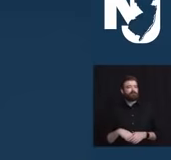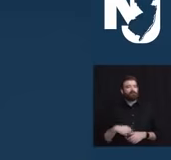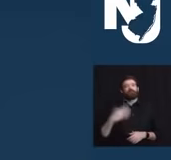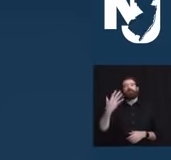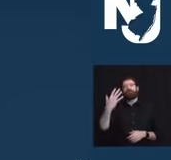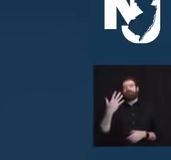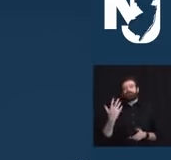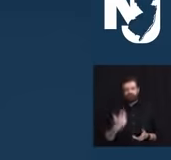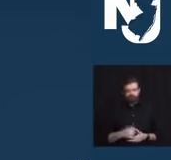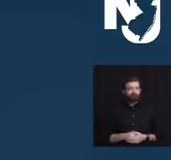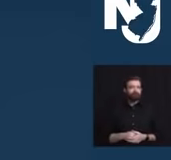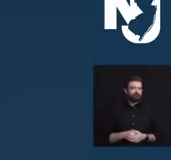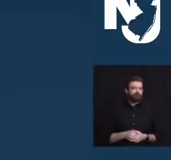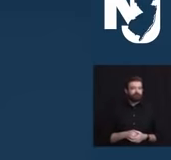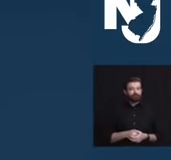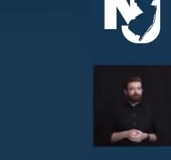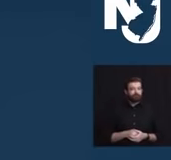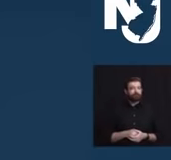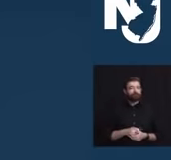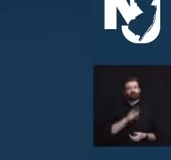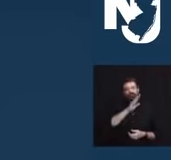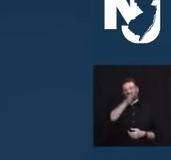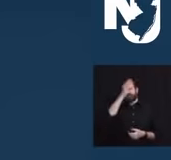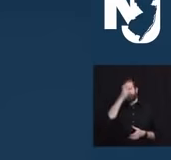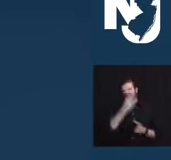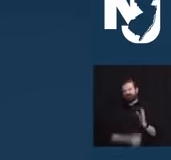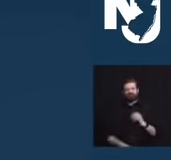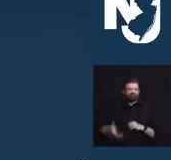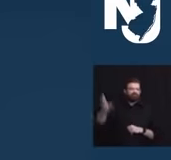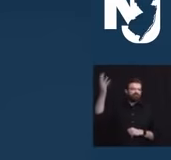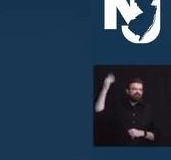was predeceased by his father, Raymond.